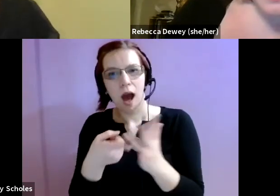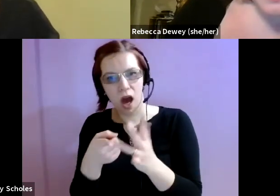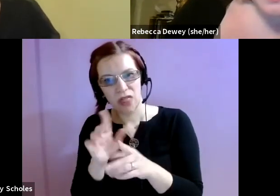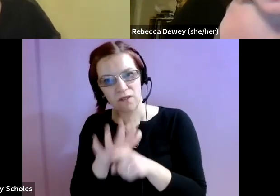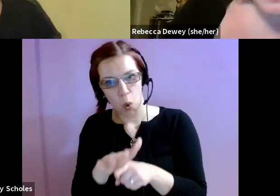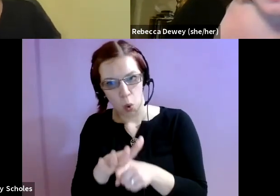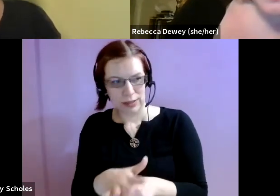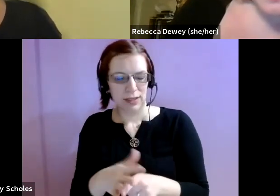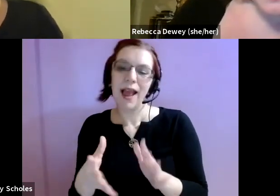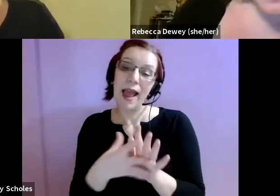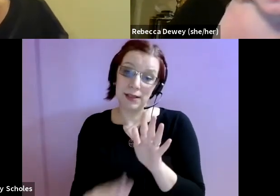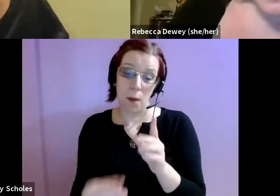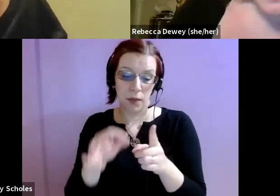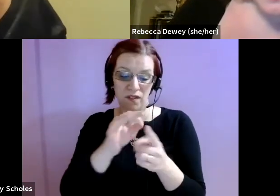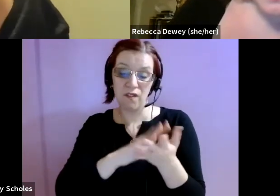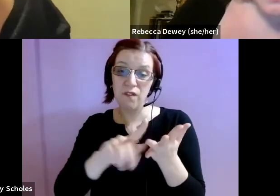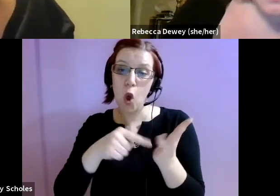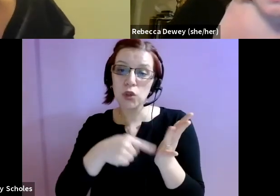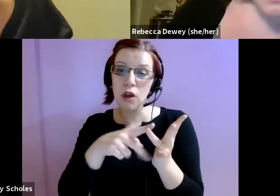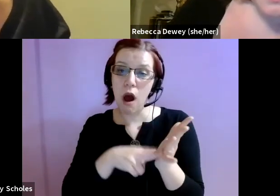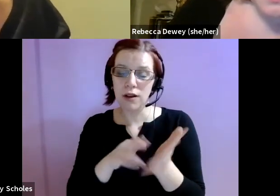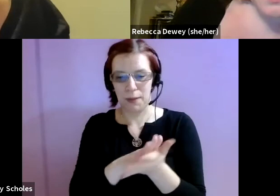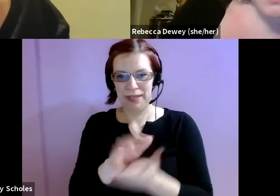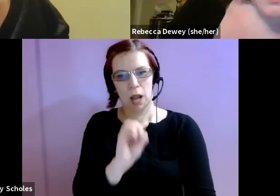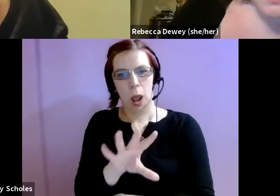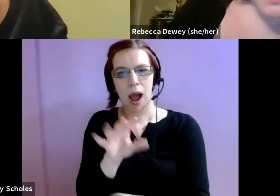photons, again, for light. However,